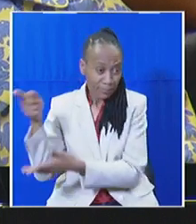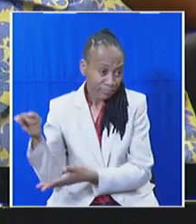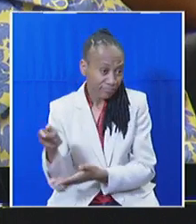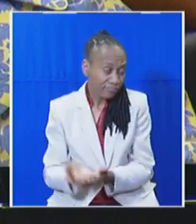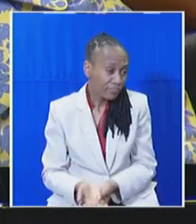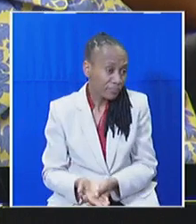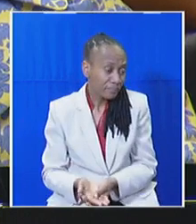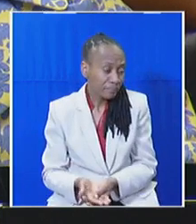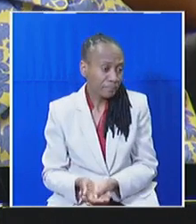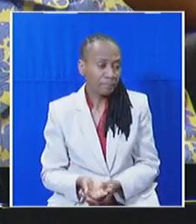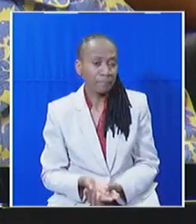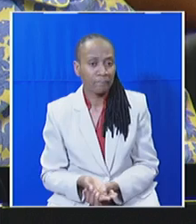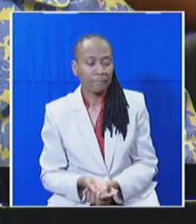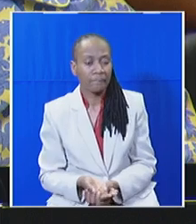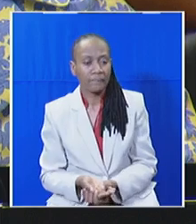President.